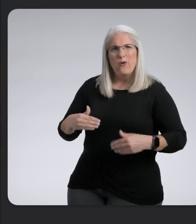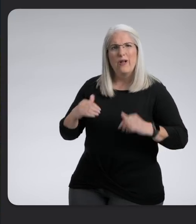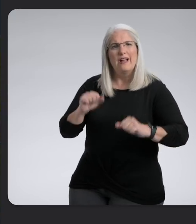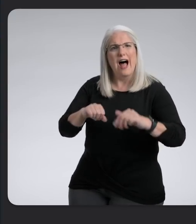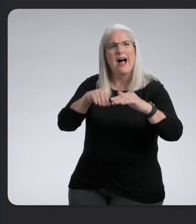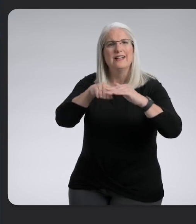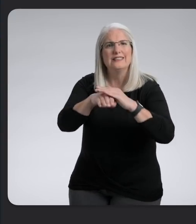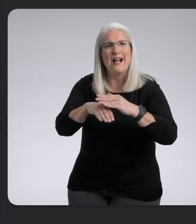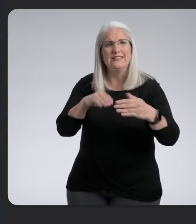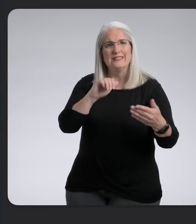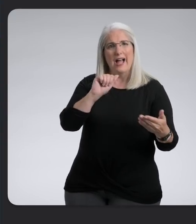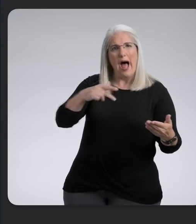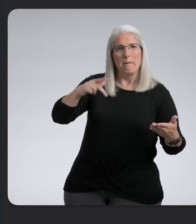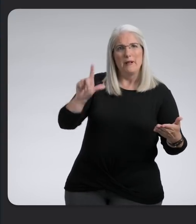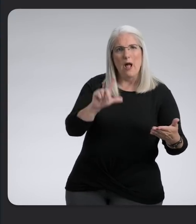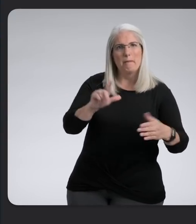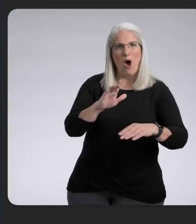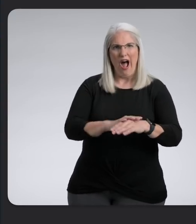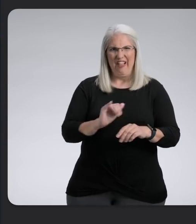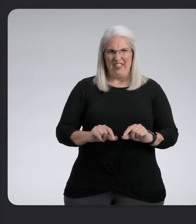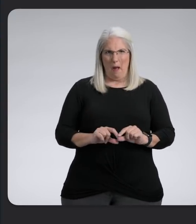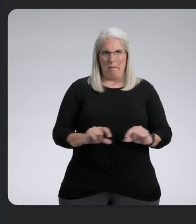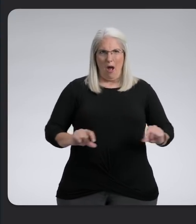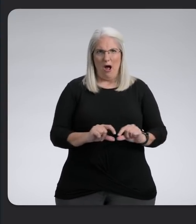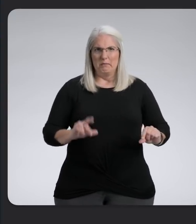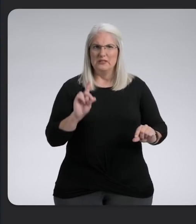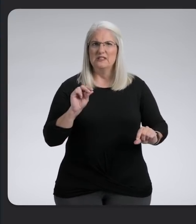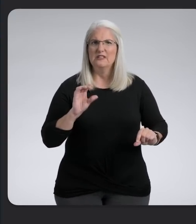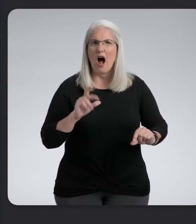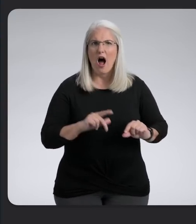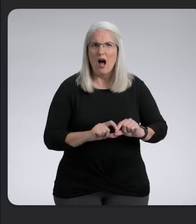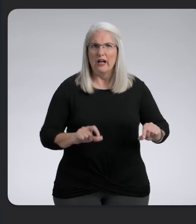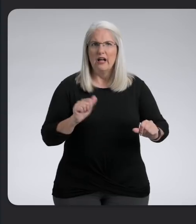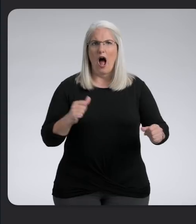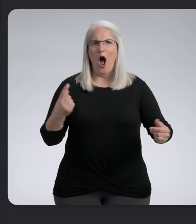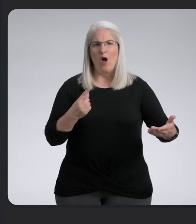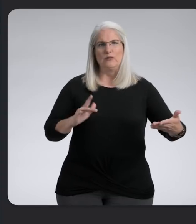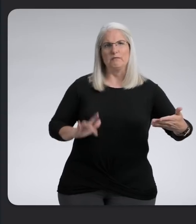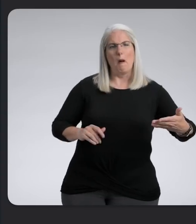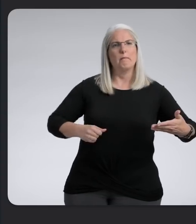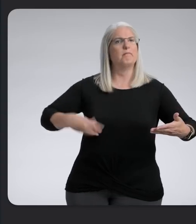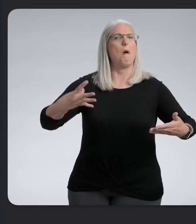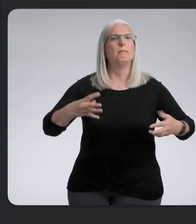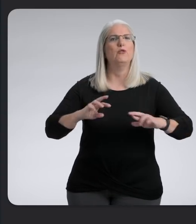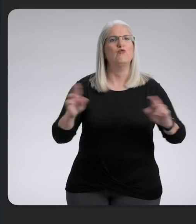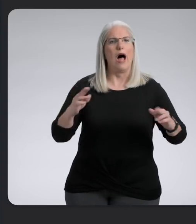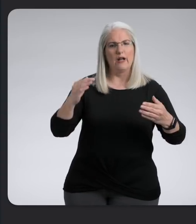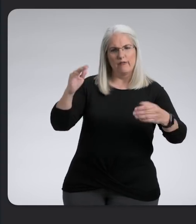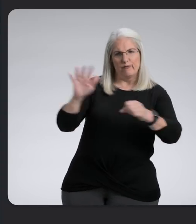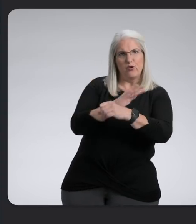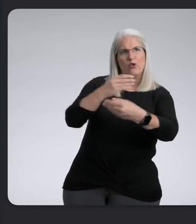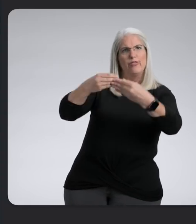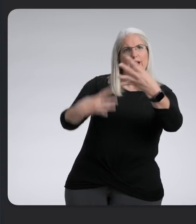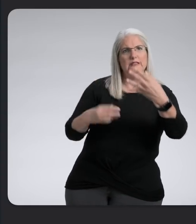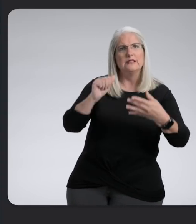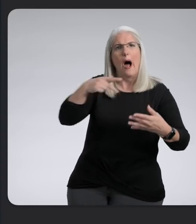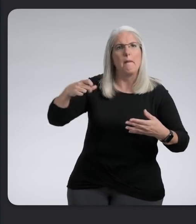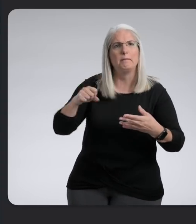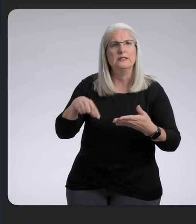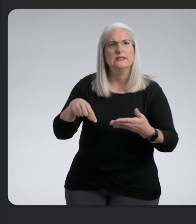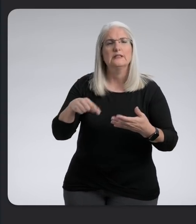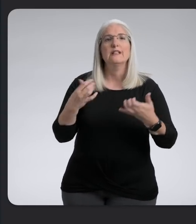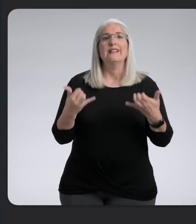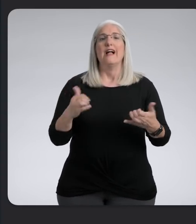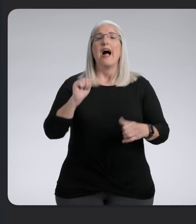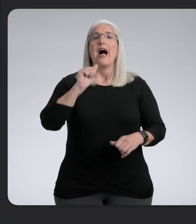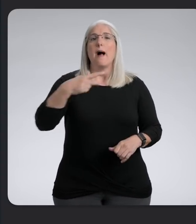the dock. So no matter where you are, you can always get to your apps. And now that you have App Library, you can